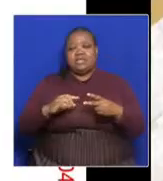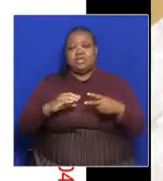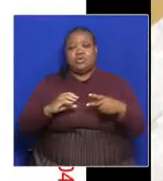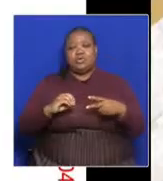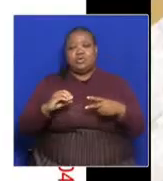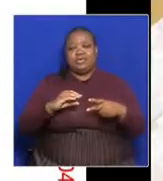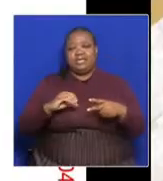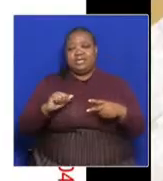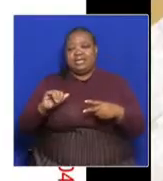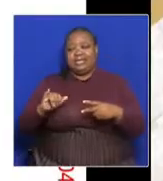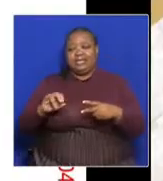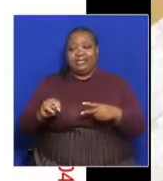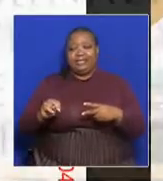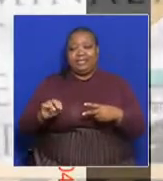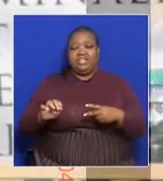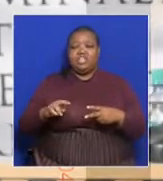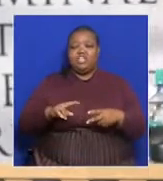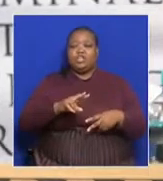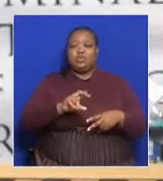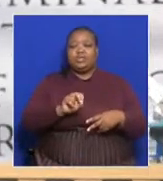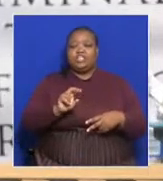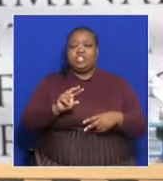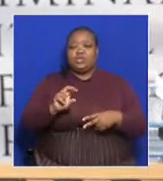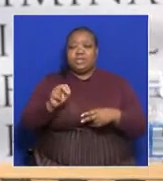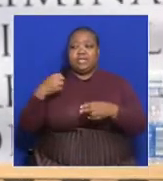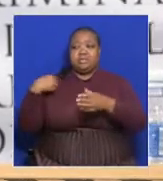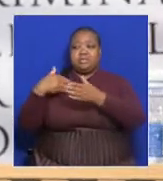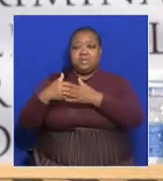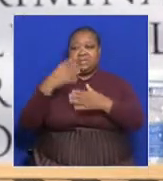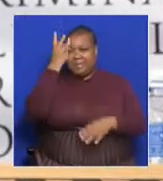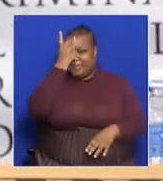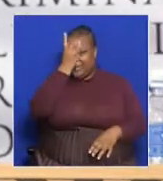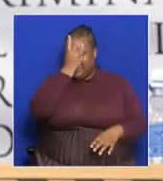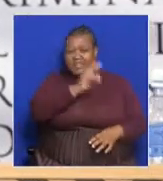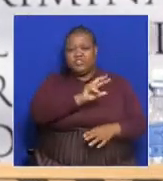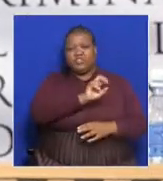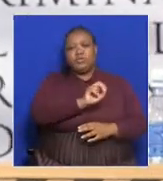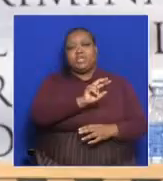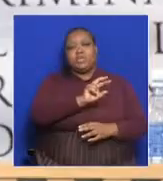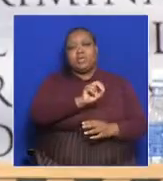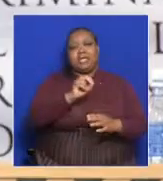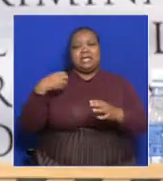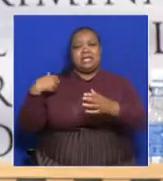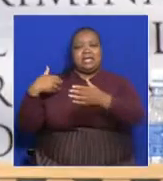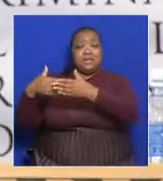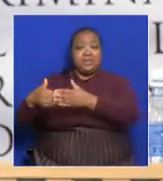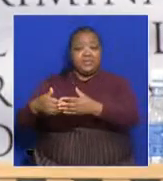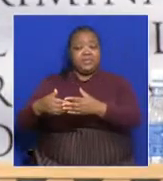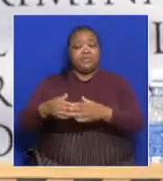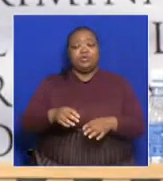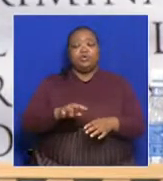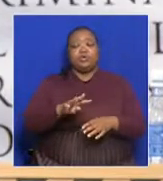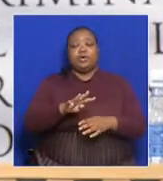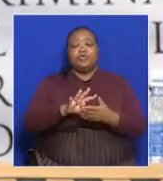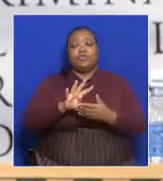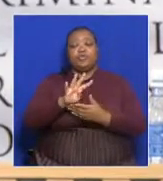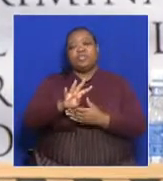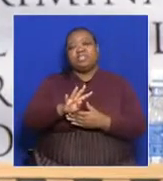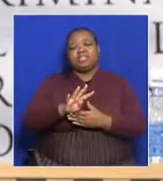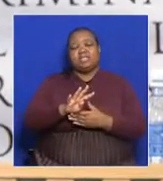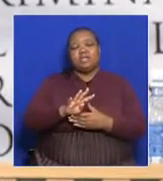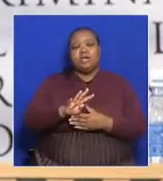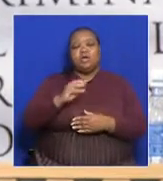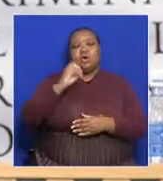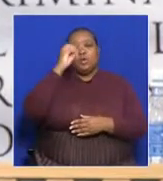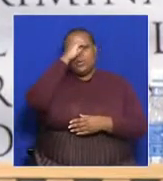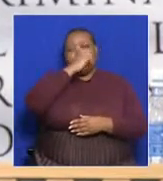March 2020. And the basis for that, and up to the 14th of October 2025. That's my estimate